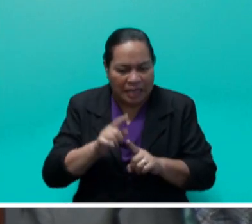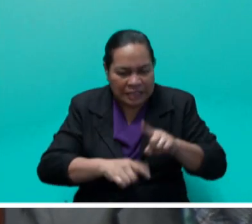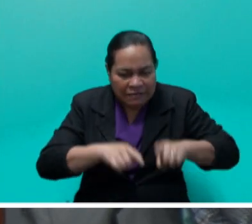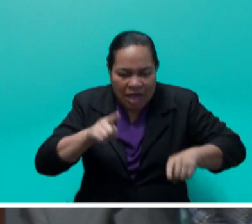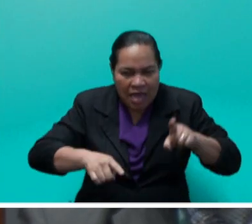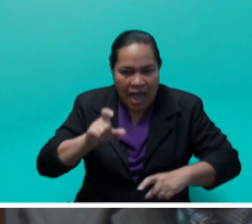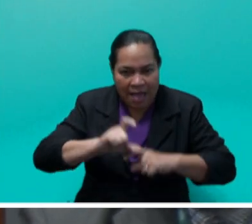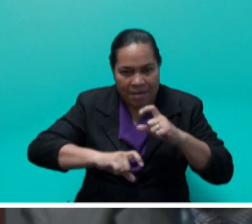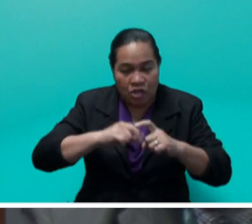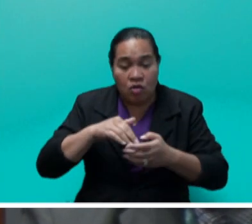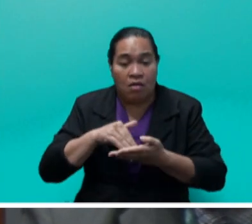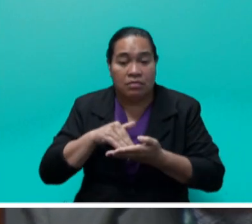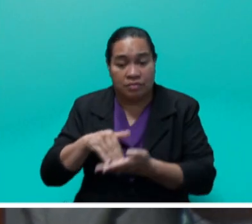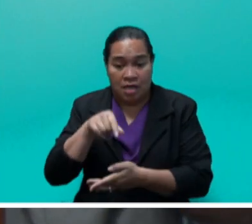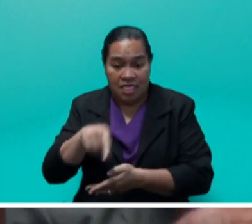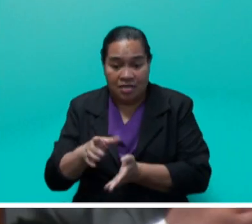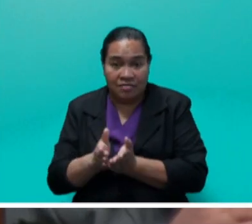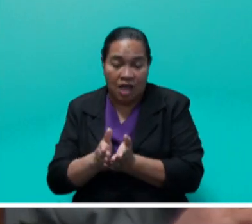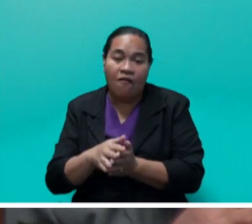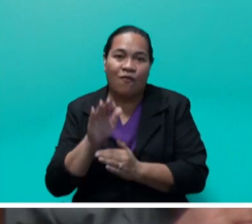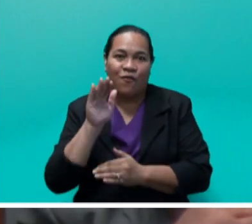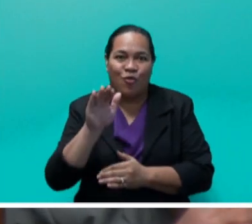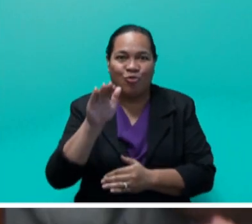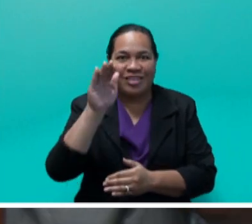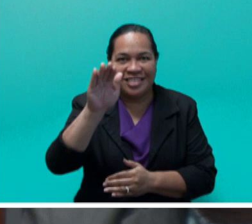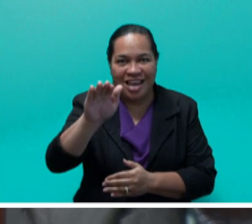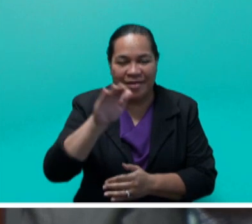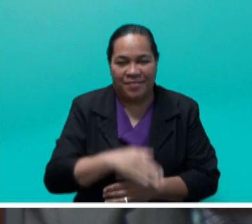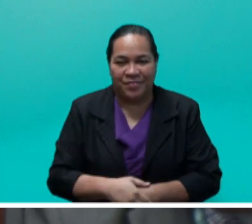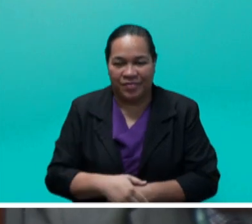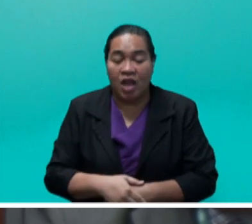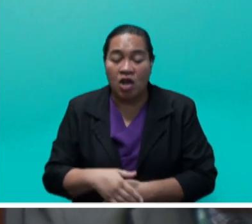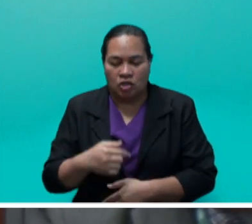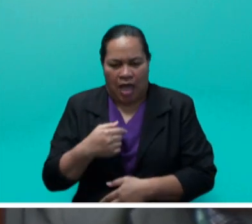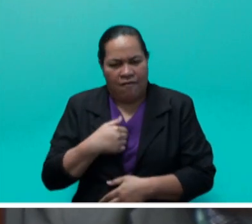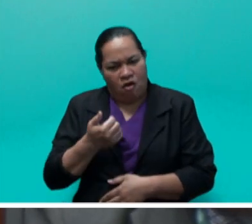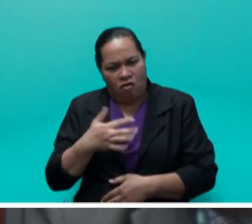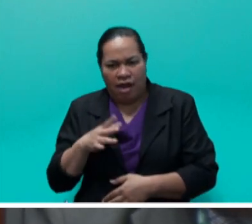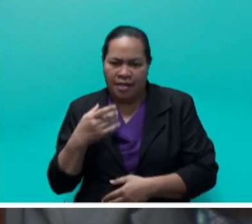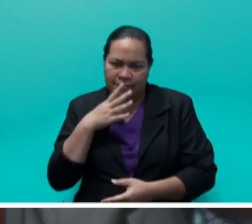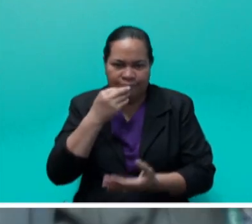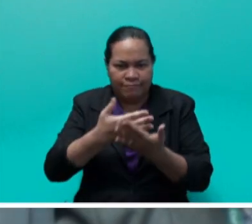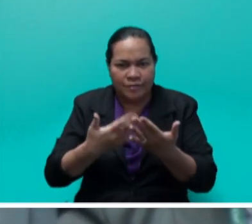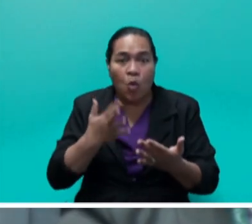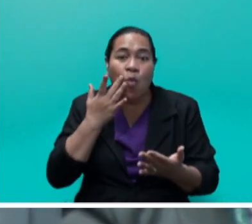capacity needed to take the industry into a near future, element that I have raised in the August House on